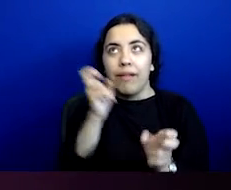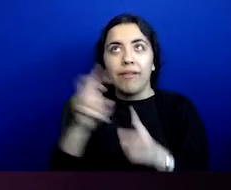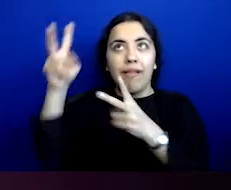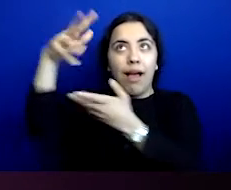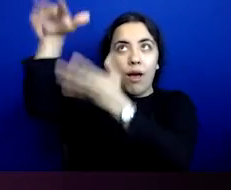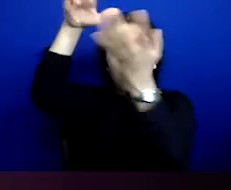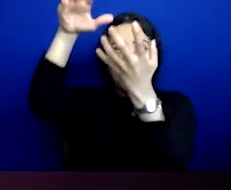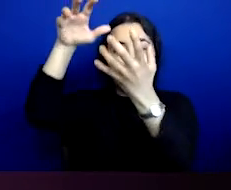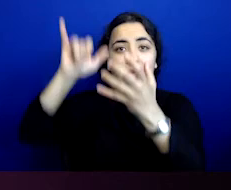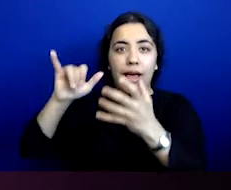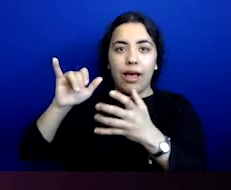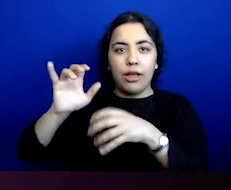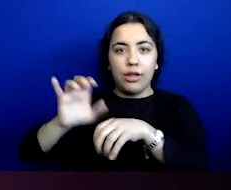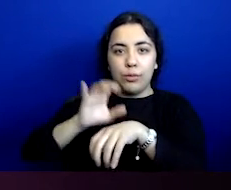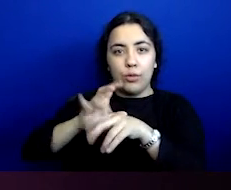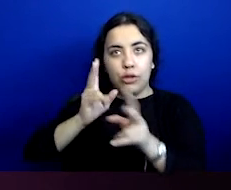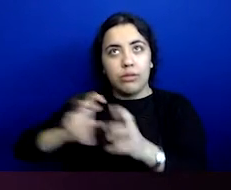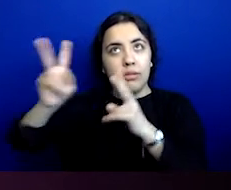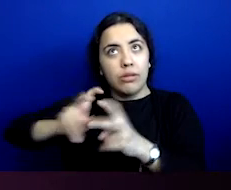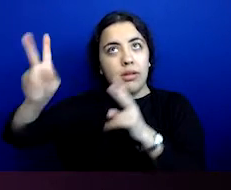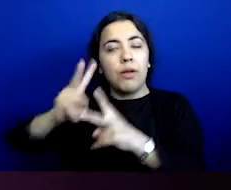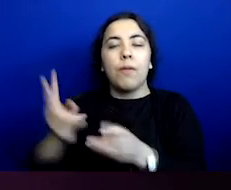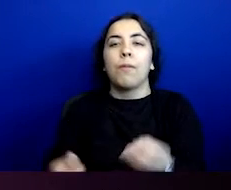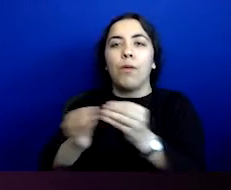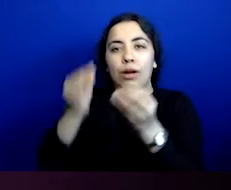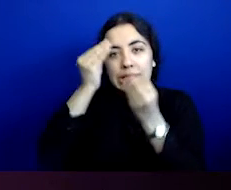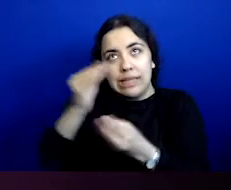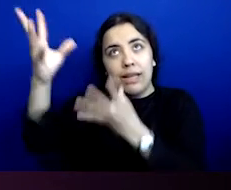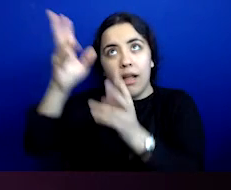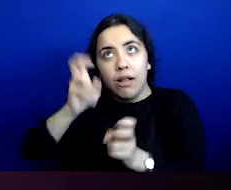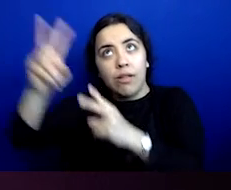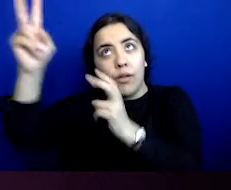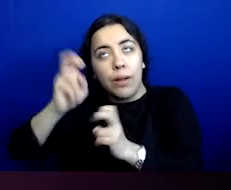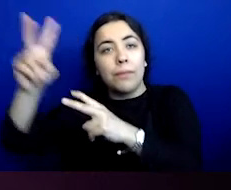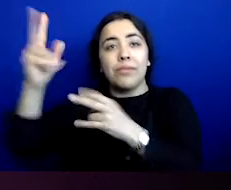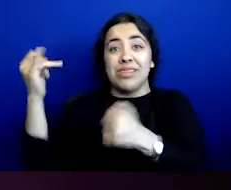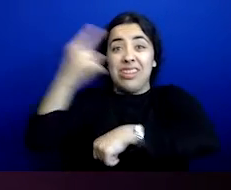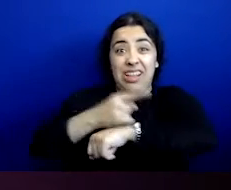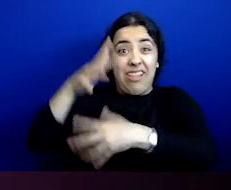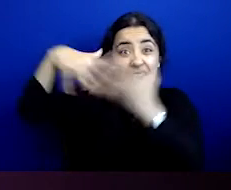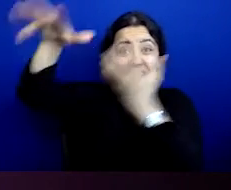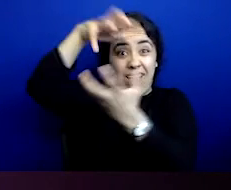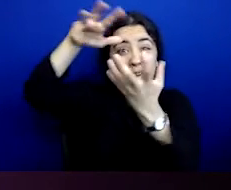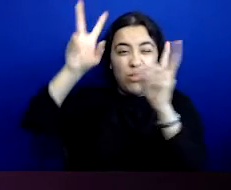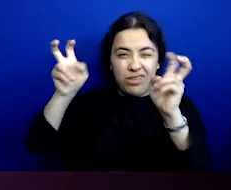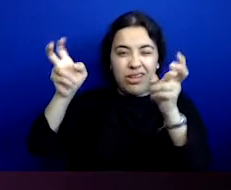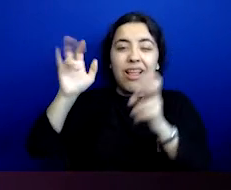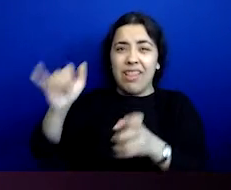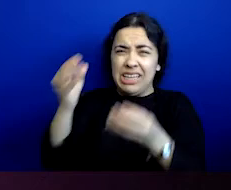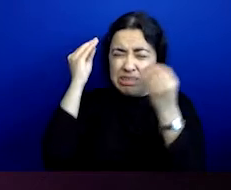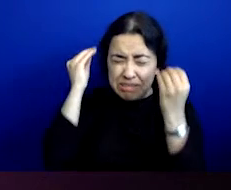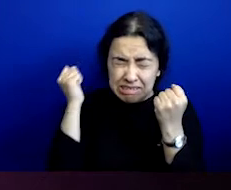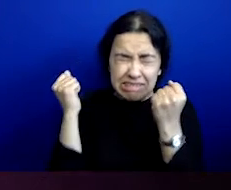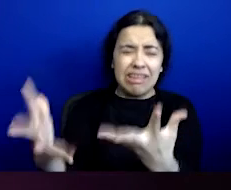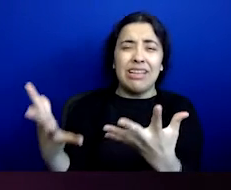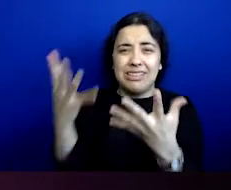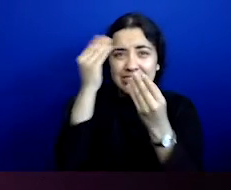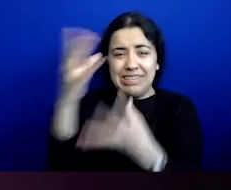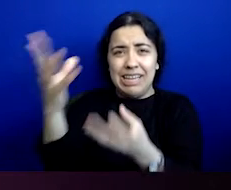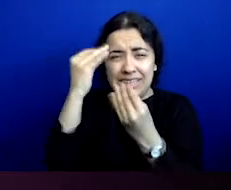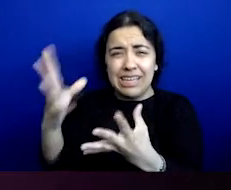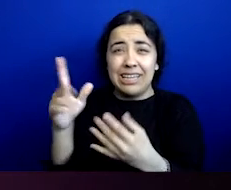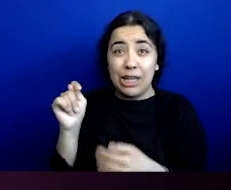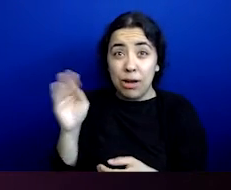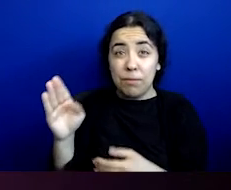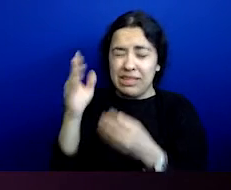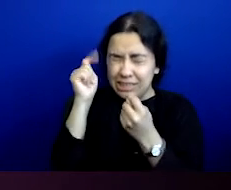Cloud computing took over. People began to start putting more things in the cloud. And today, we live in a world where the cloud is getting tons of data, petabytes, terabytes of data.